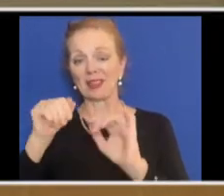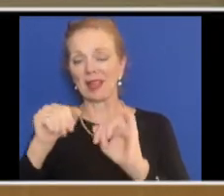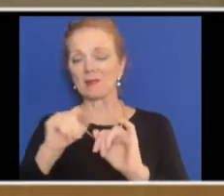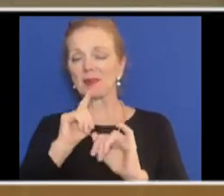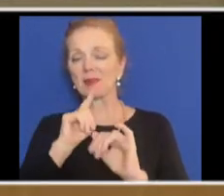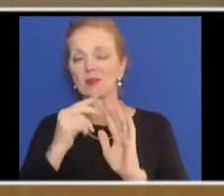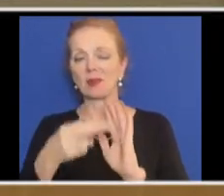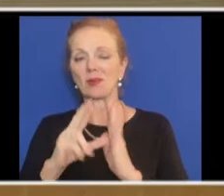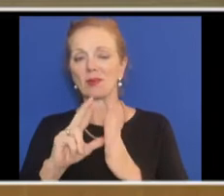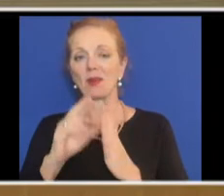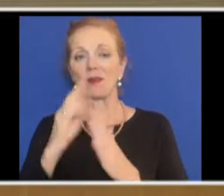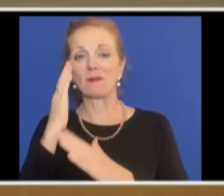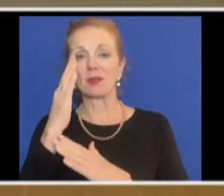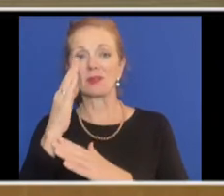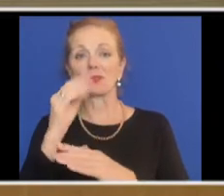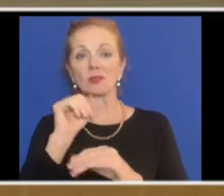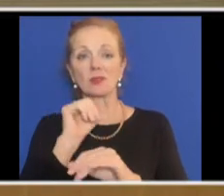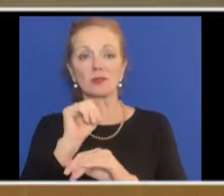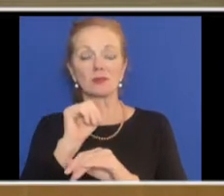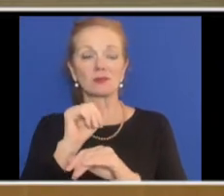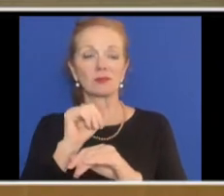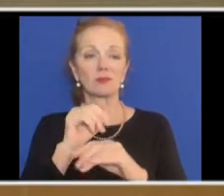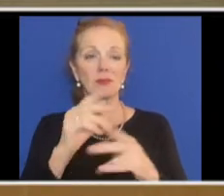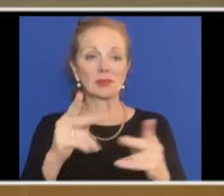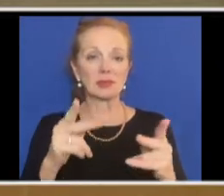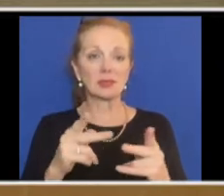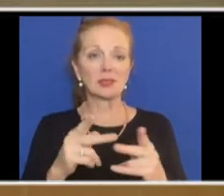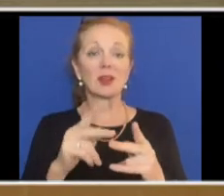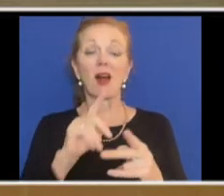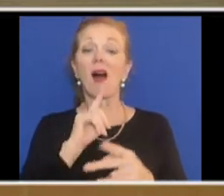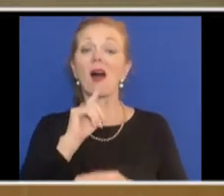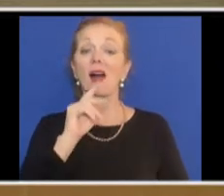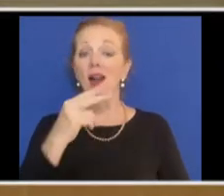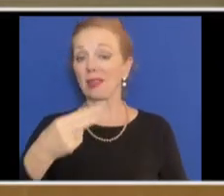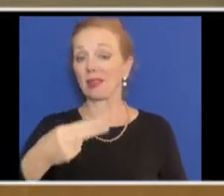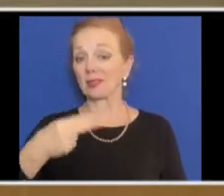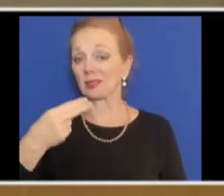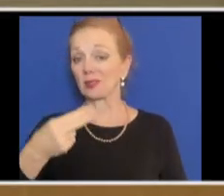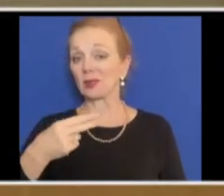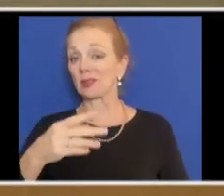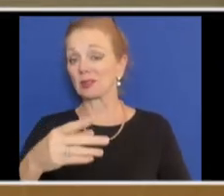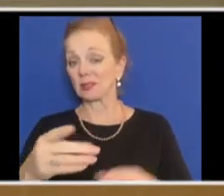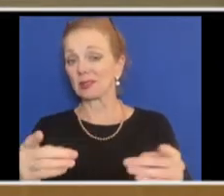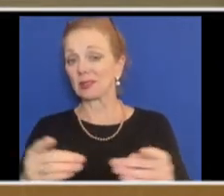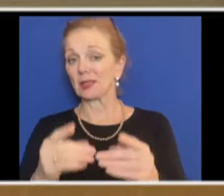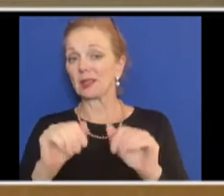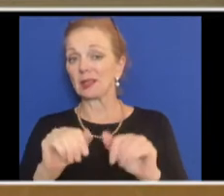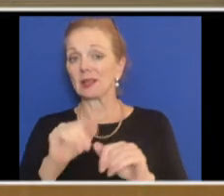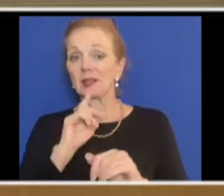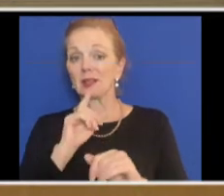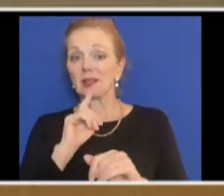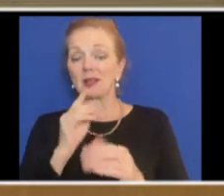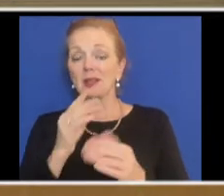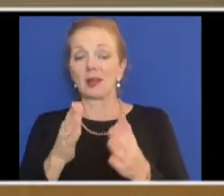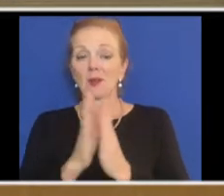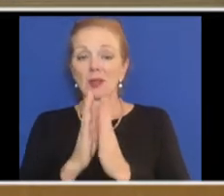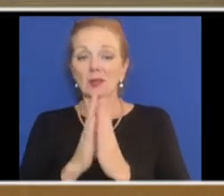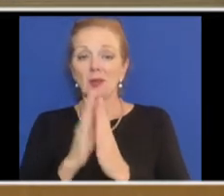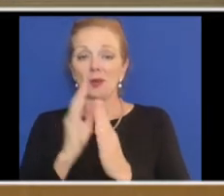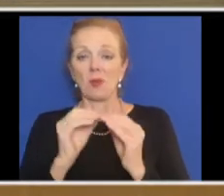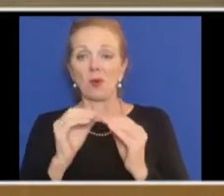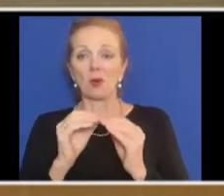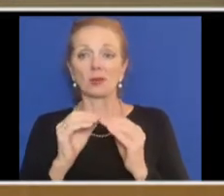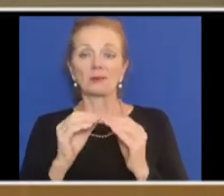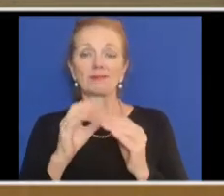or future positions that or that are in the historic district commission can be requested as more of a conditional